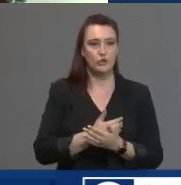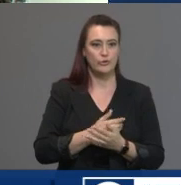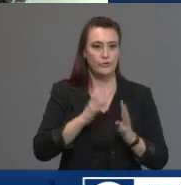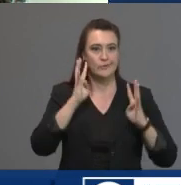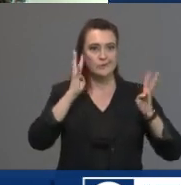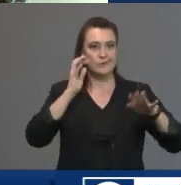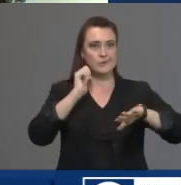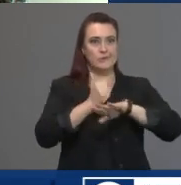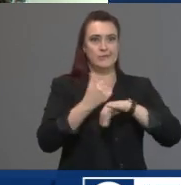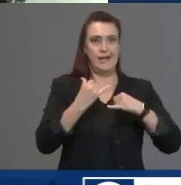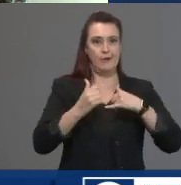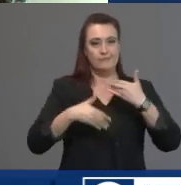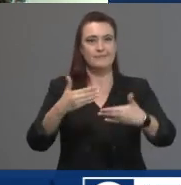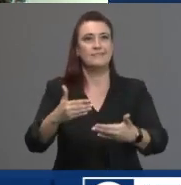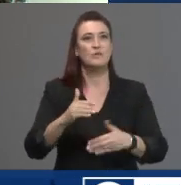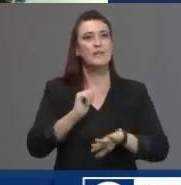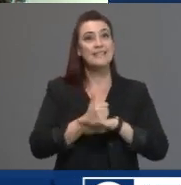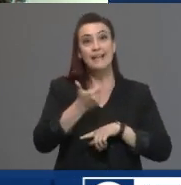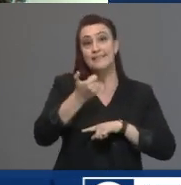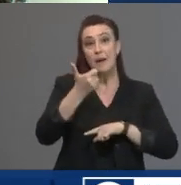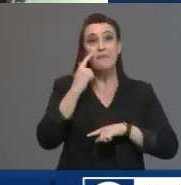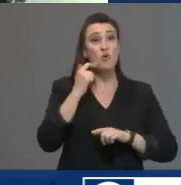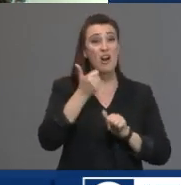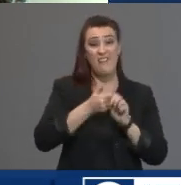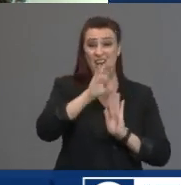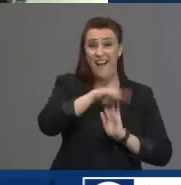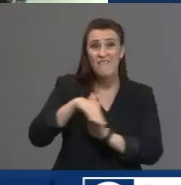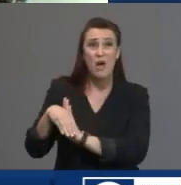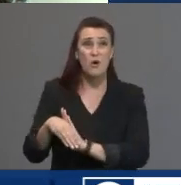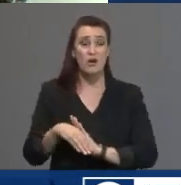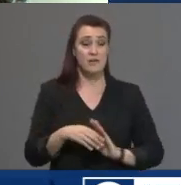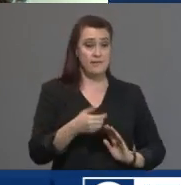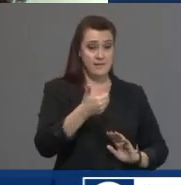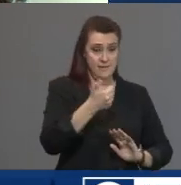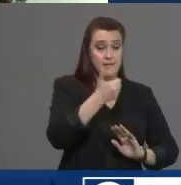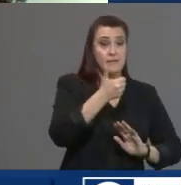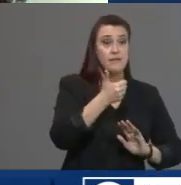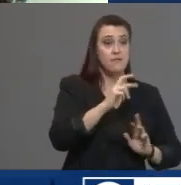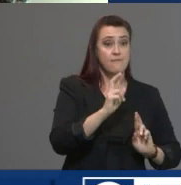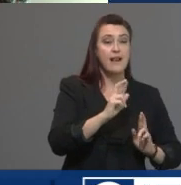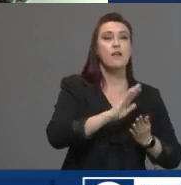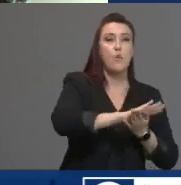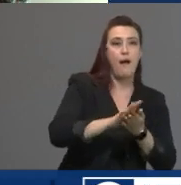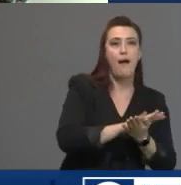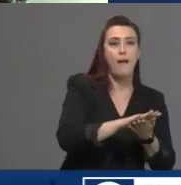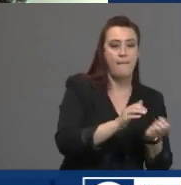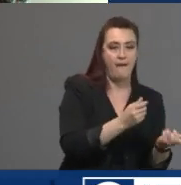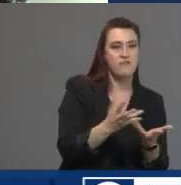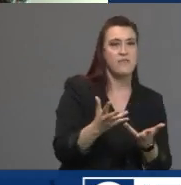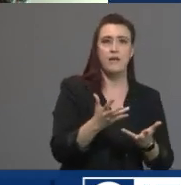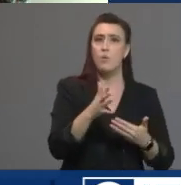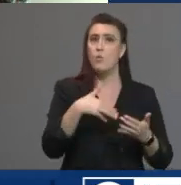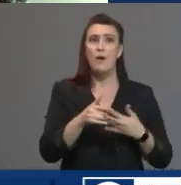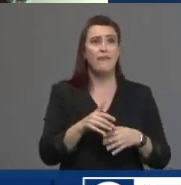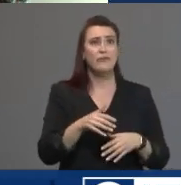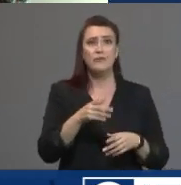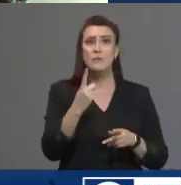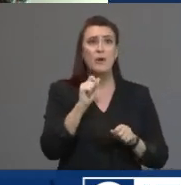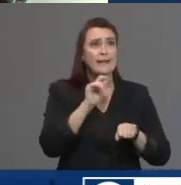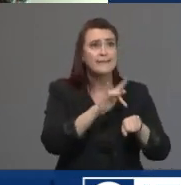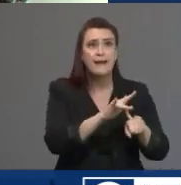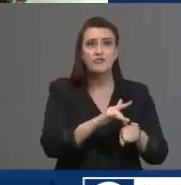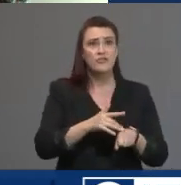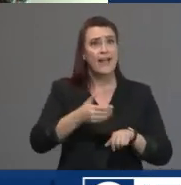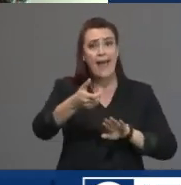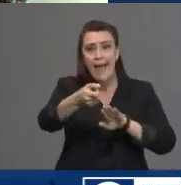2.0 what we do, setting timers every 30 minutes, wiping everything down that any guest can have contact with, so like door handles,